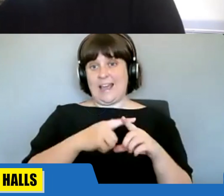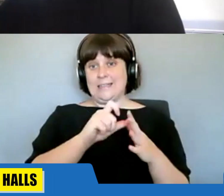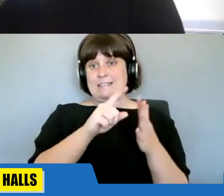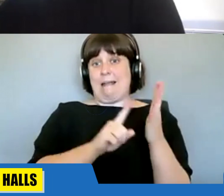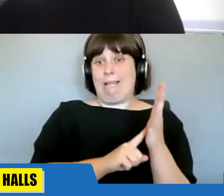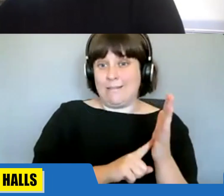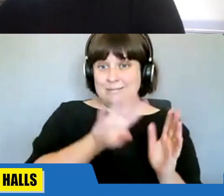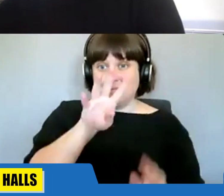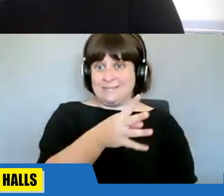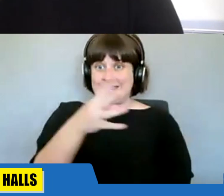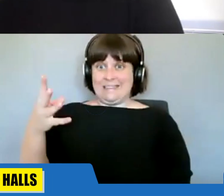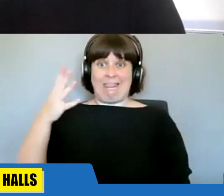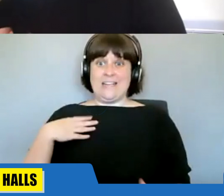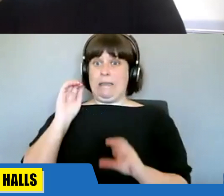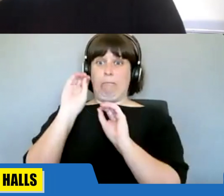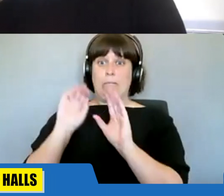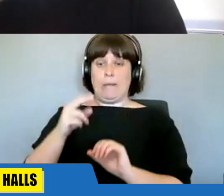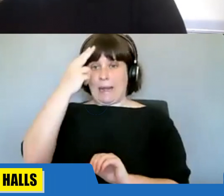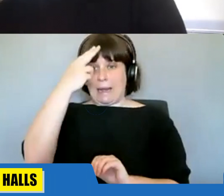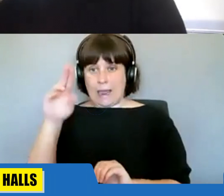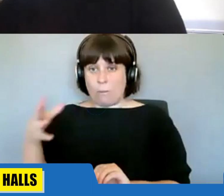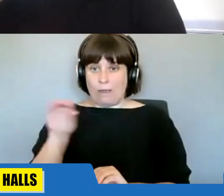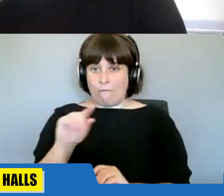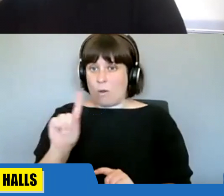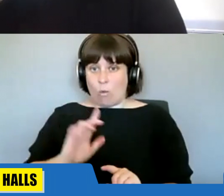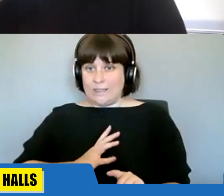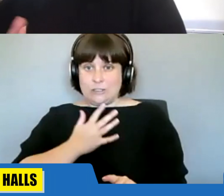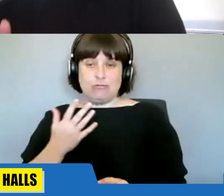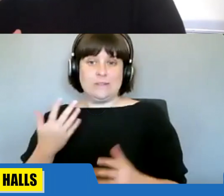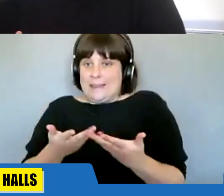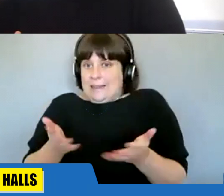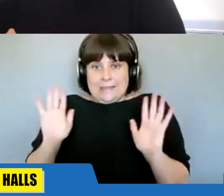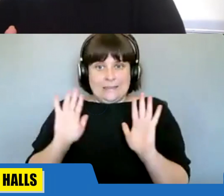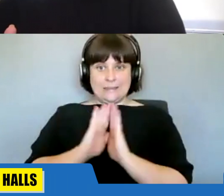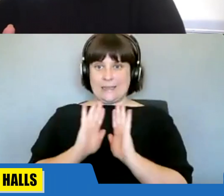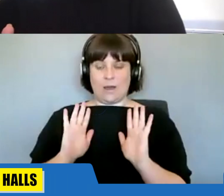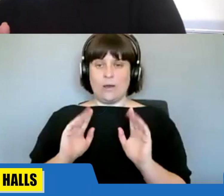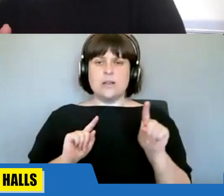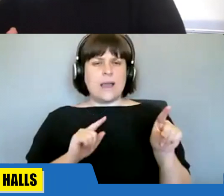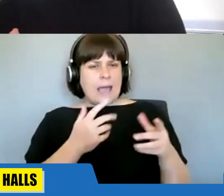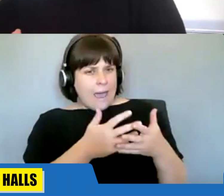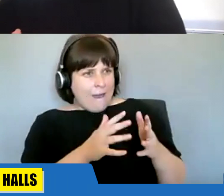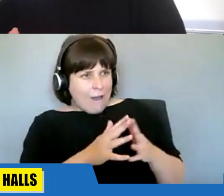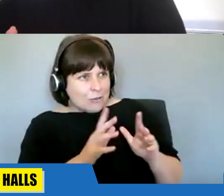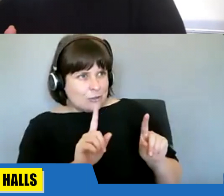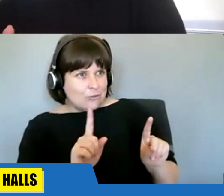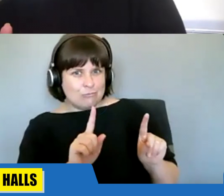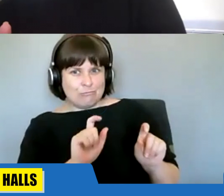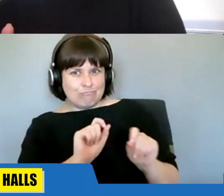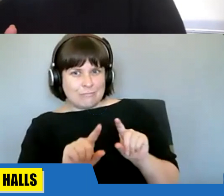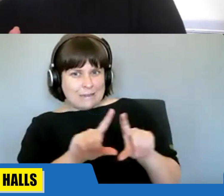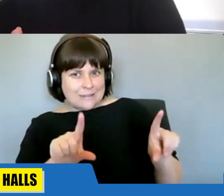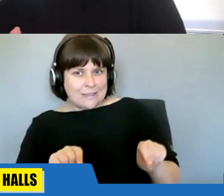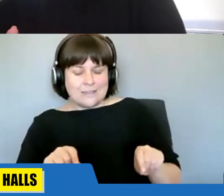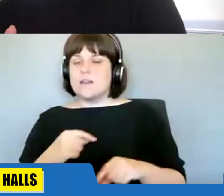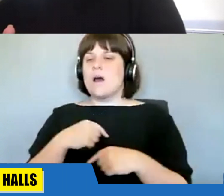good one. Because how do you sell tickets? How do we build it? Well, see, this is the thing. We don't often do tickets per